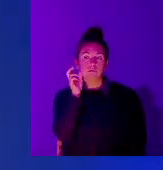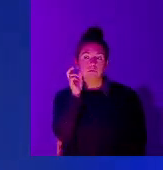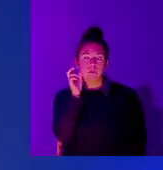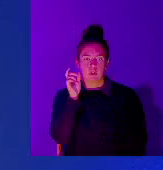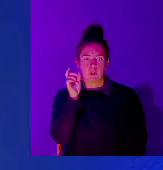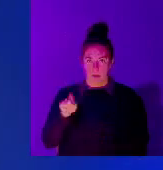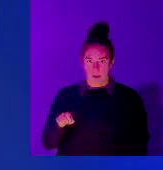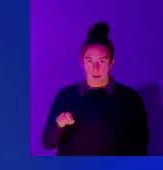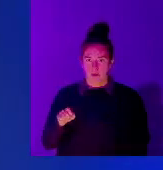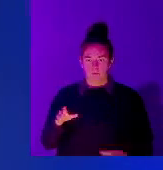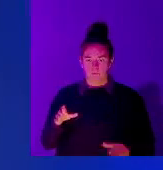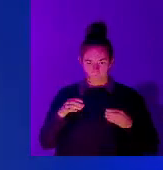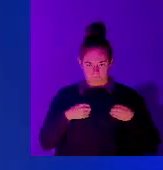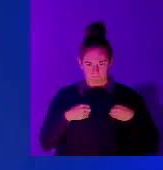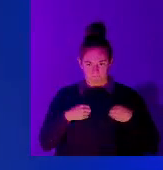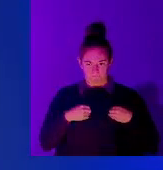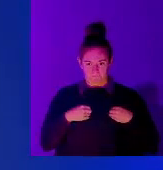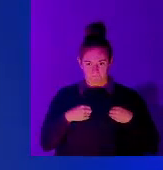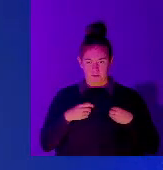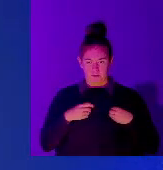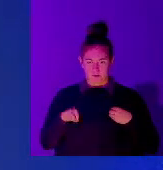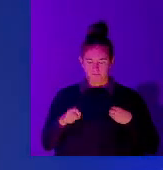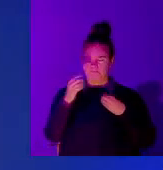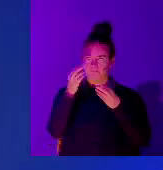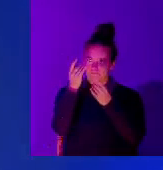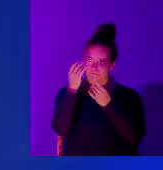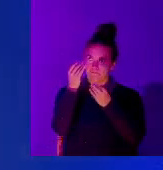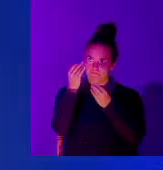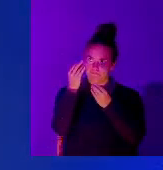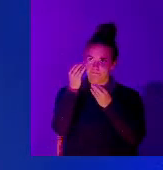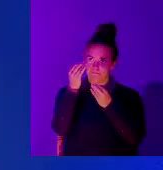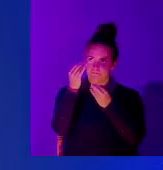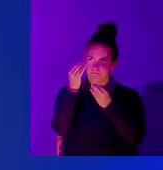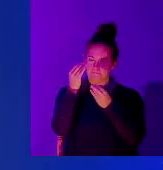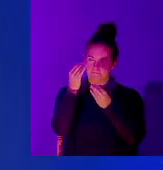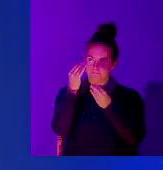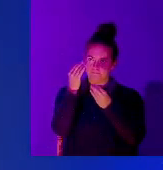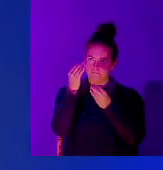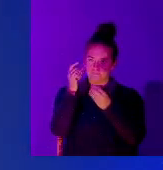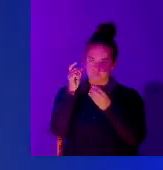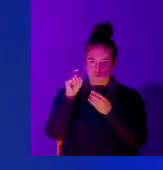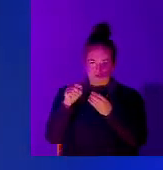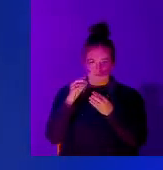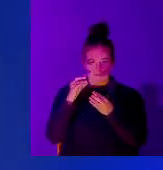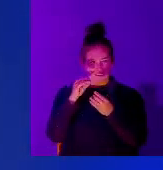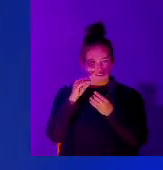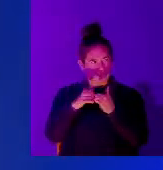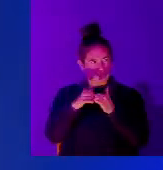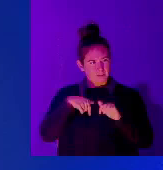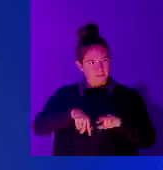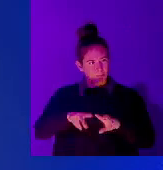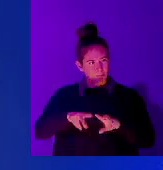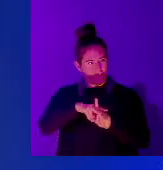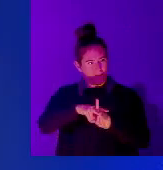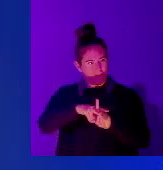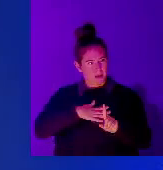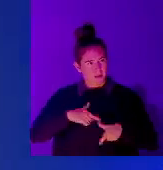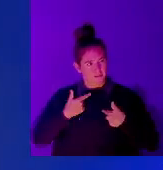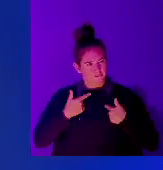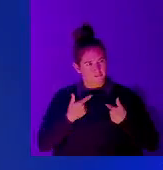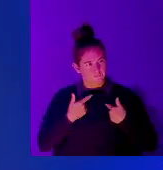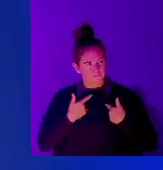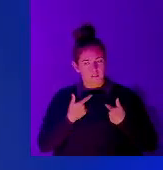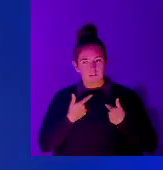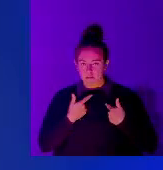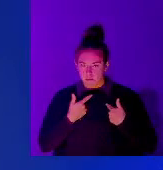to meditate on it. You have to think about how it applies in your life. I'm telling you, there are seven